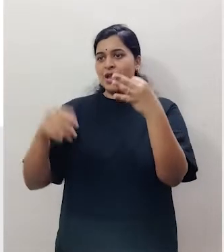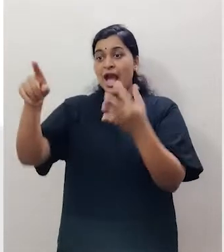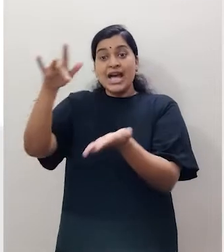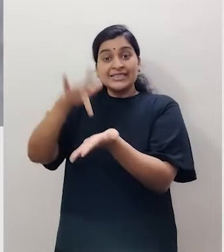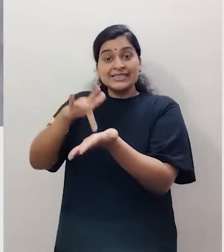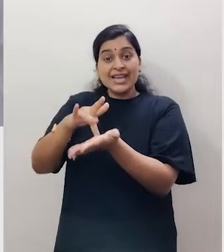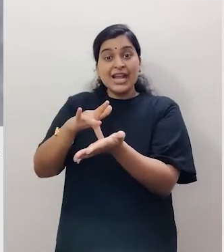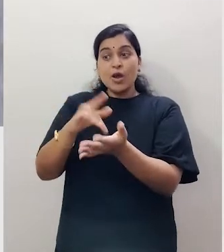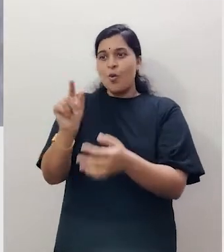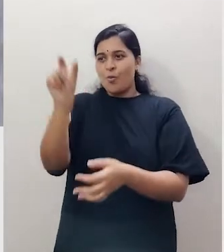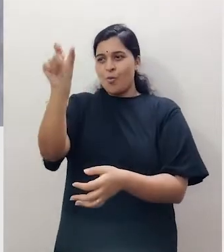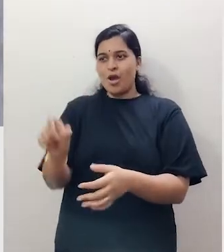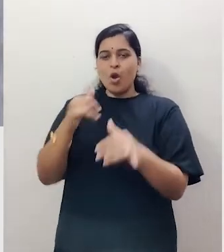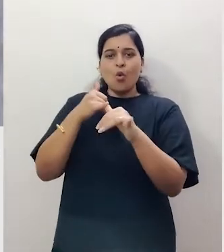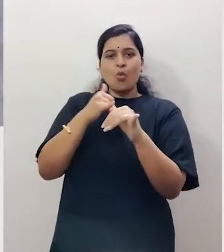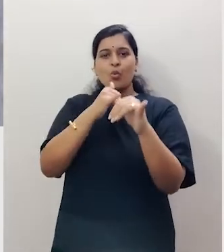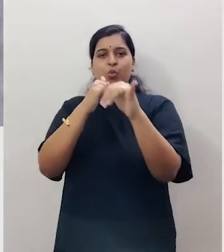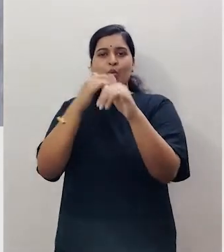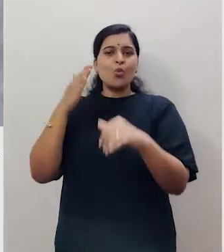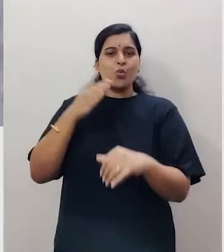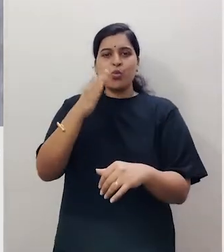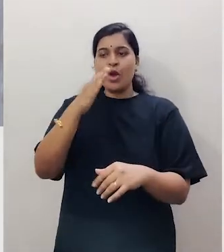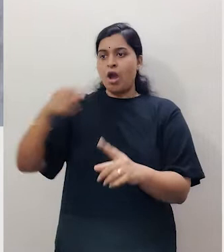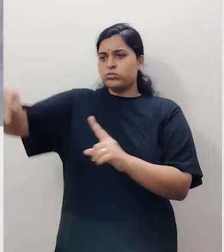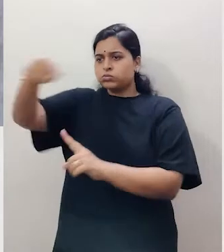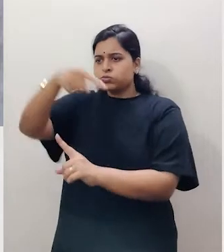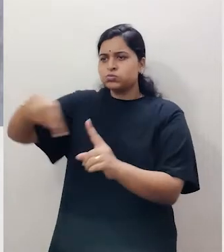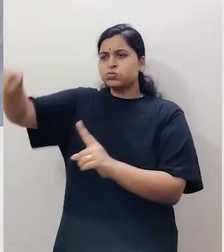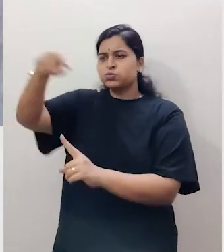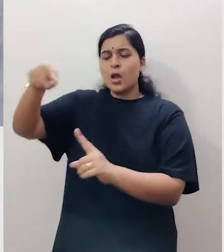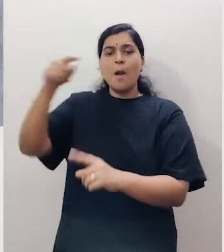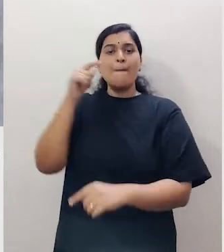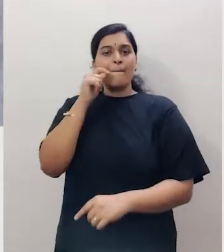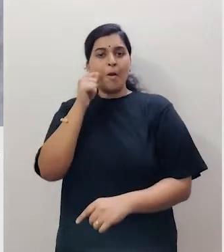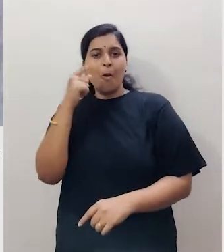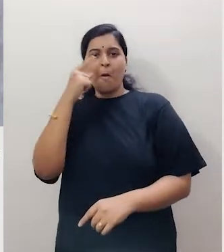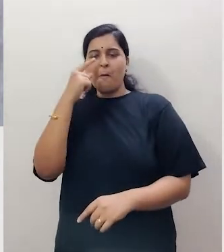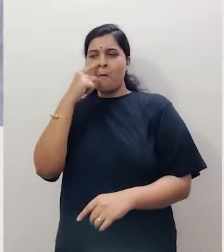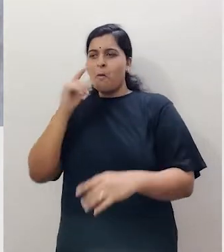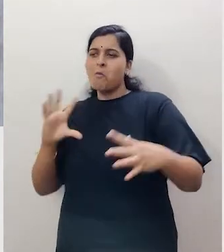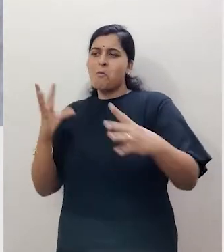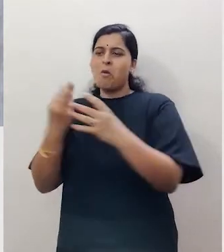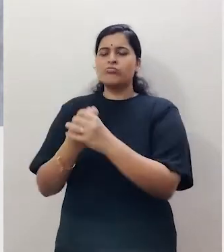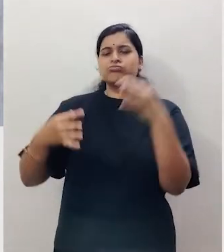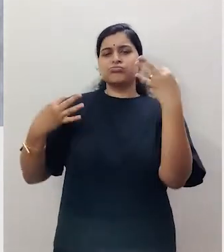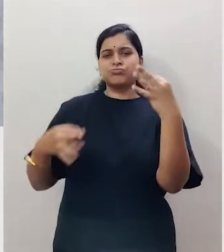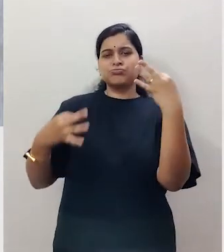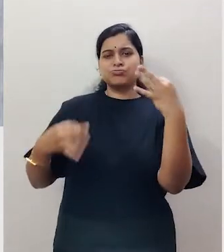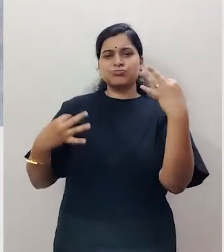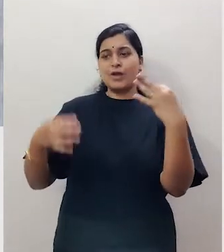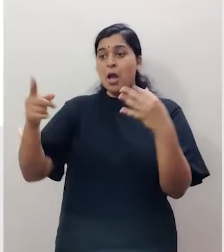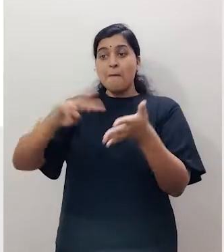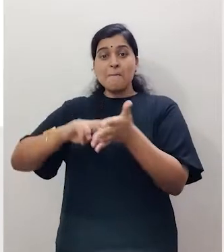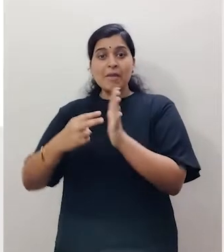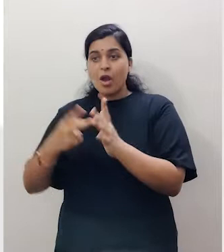center. The depiction may have symbolic associations to the interdependence of all human beings on each other and on